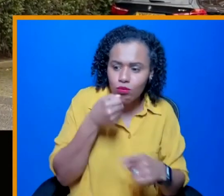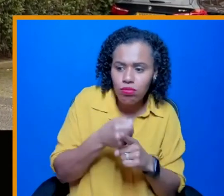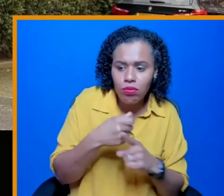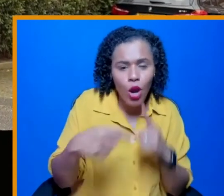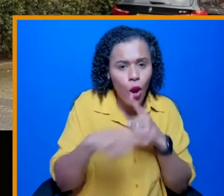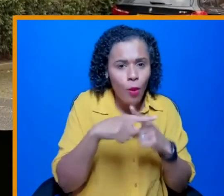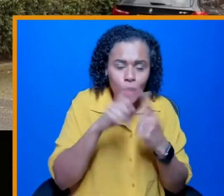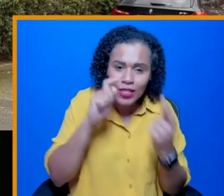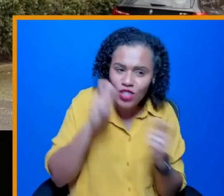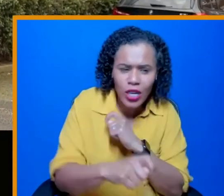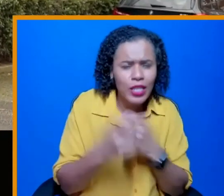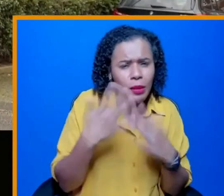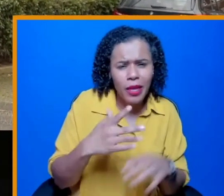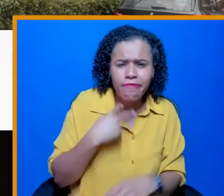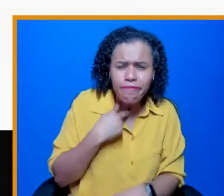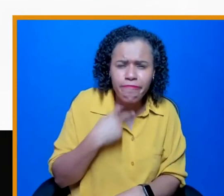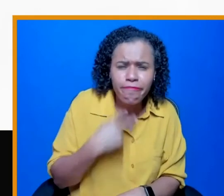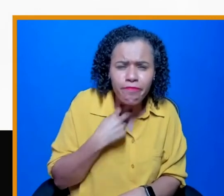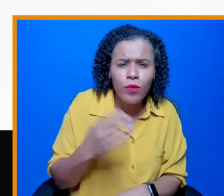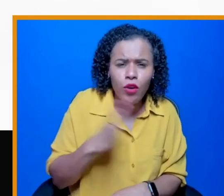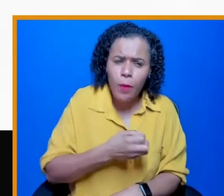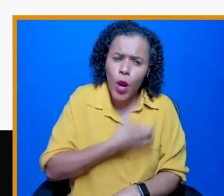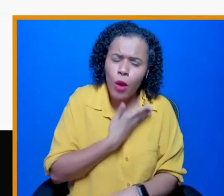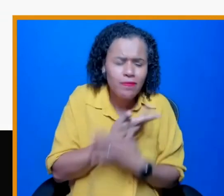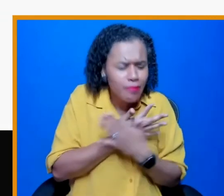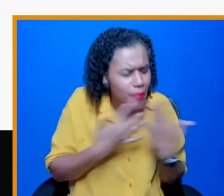after being let down by Labour for many, many years.